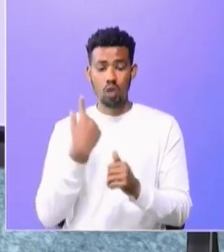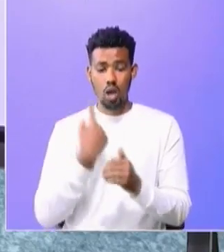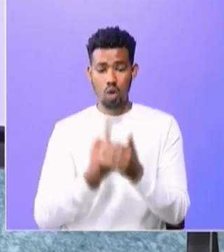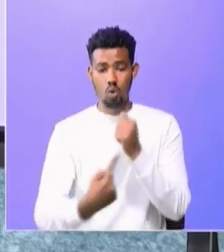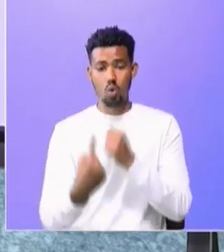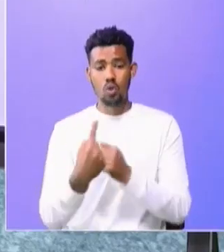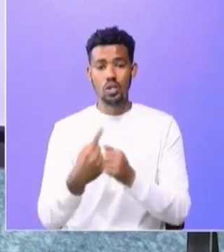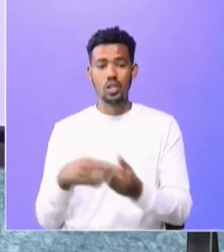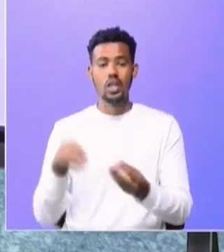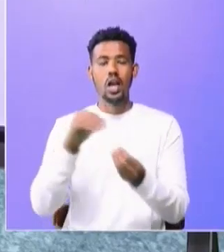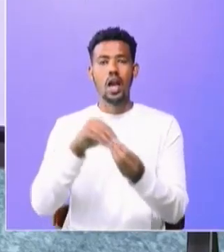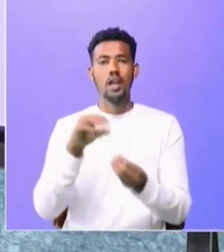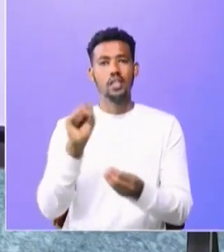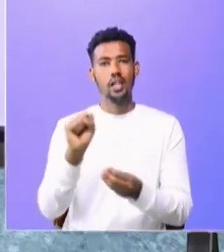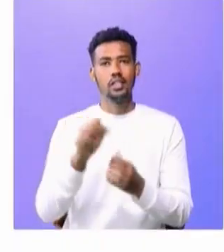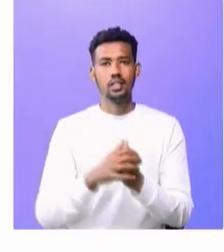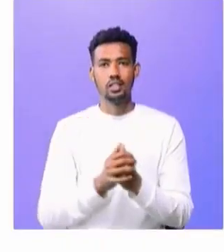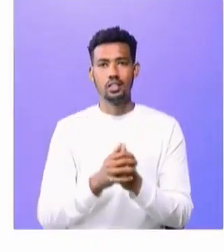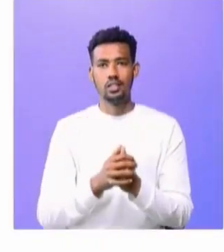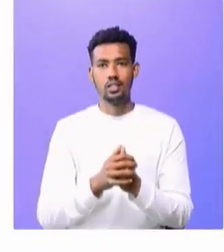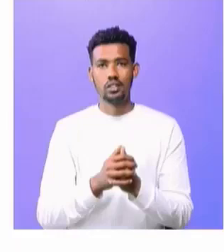add s. Key,